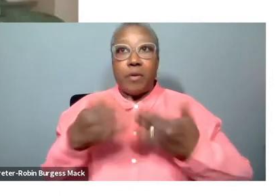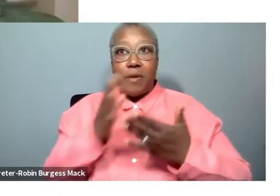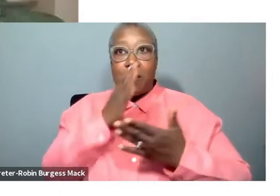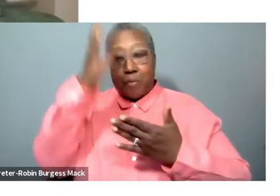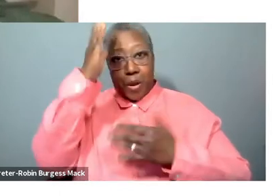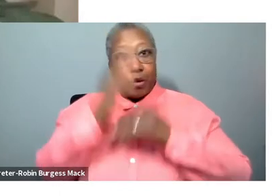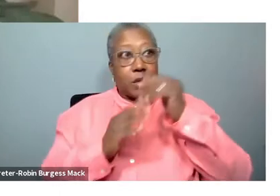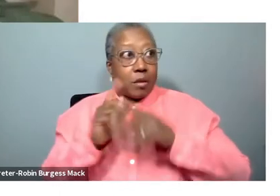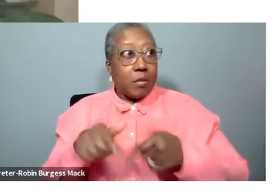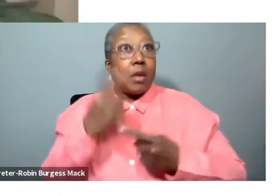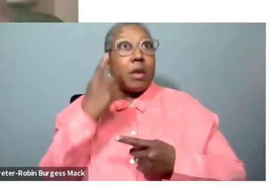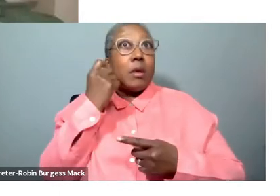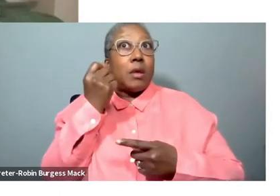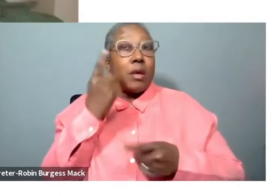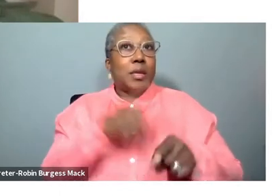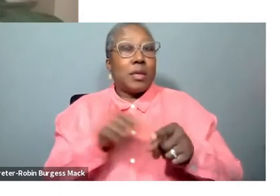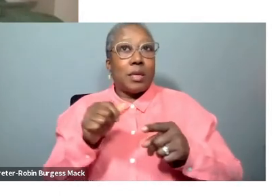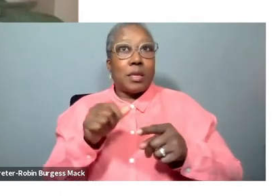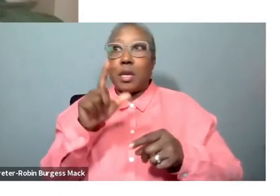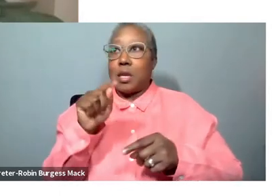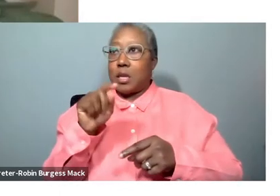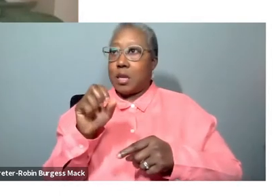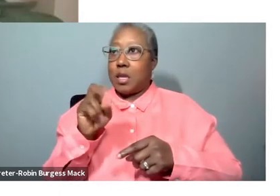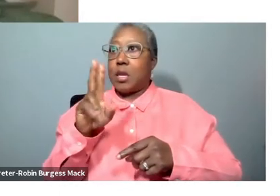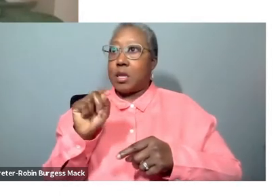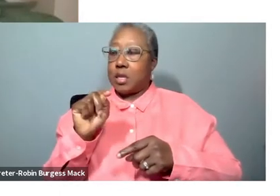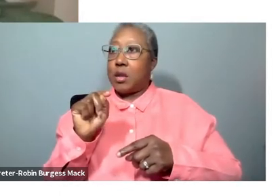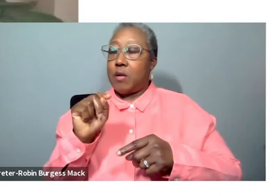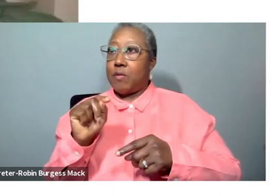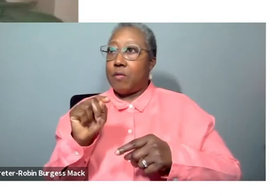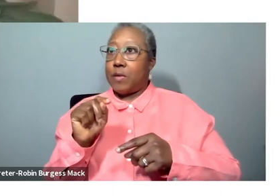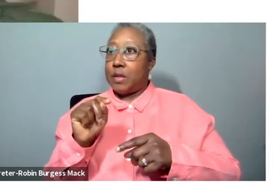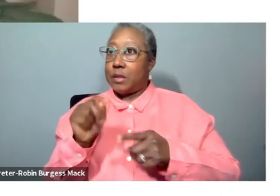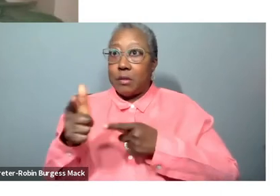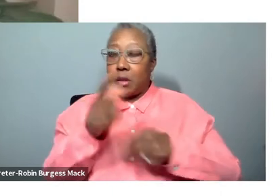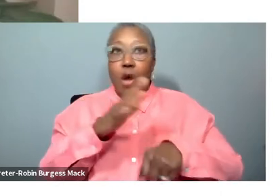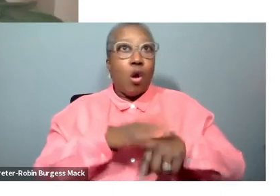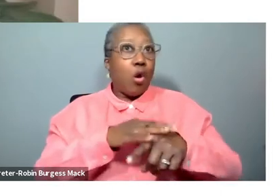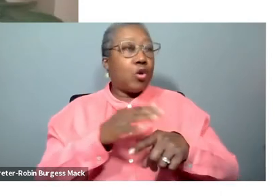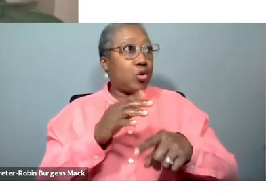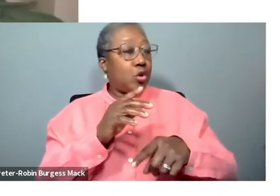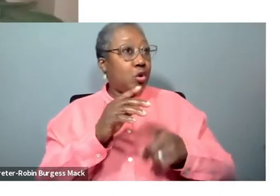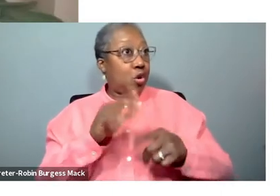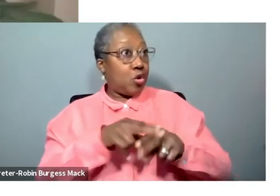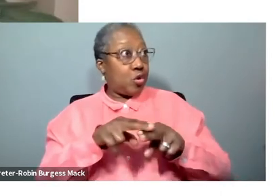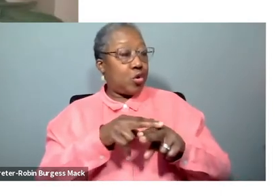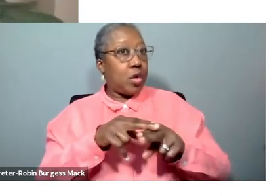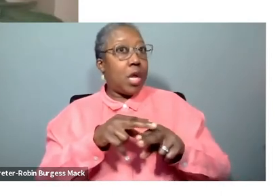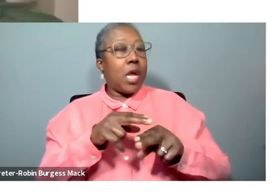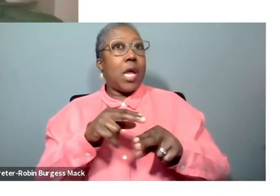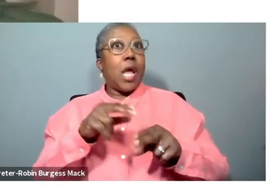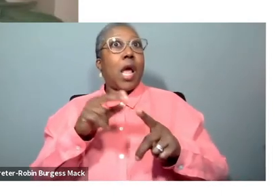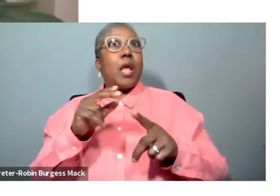life, but she witnesses a terrorist attack on a train, and she makes a politically risky comment